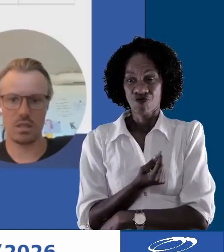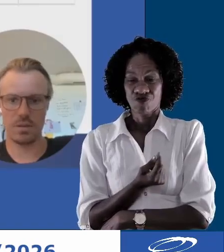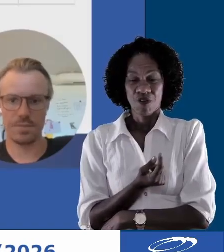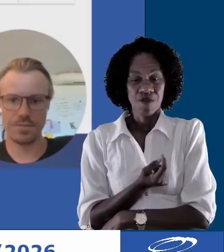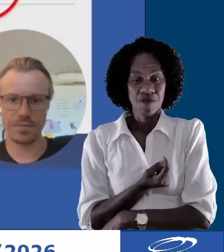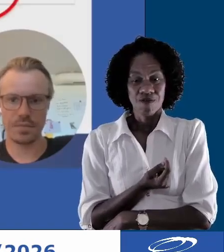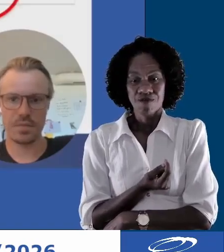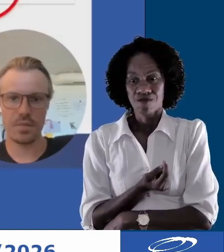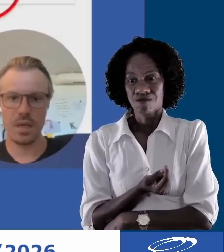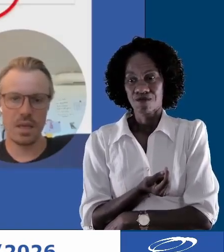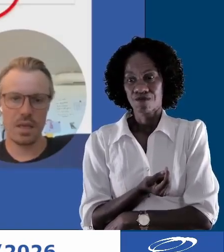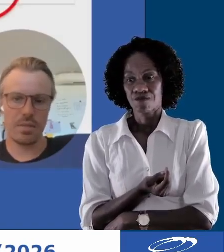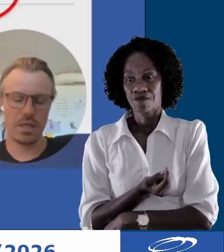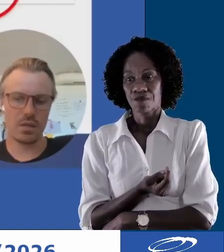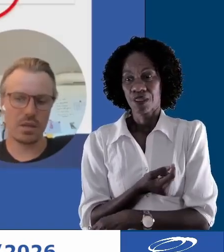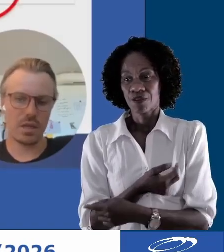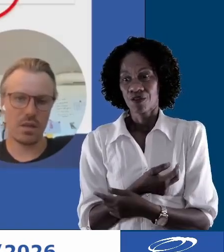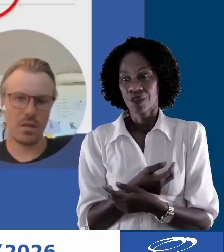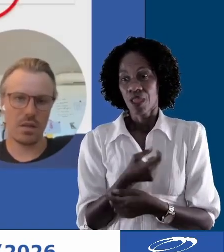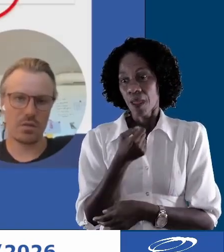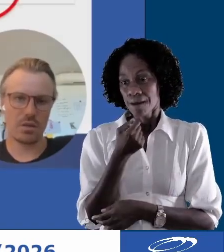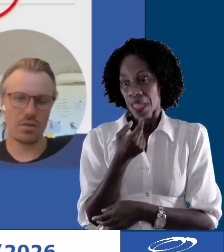database. And based on